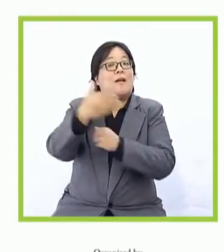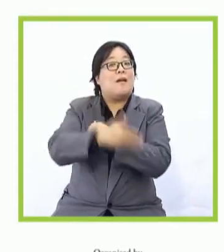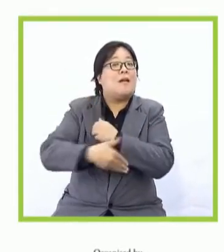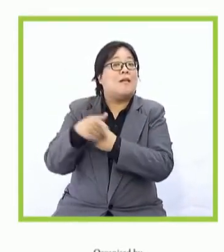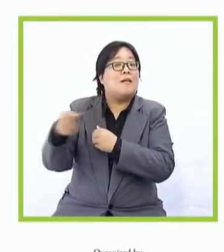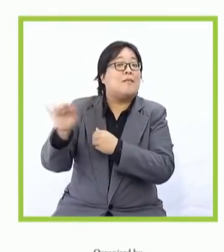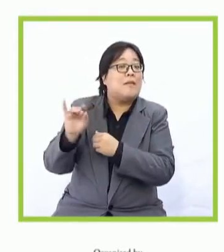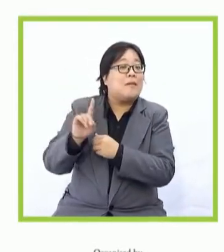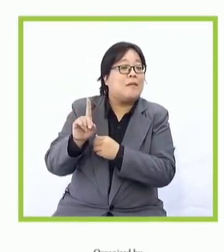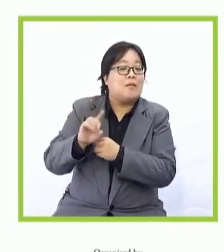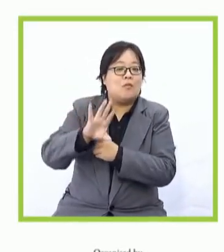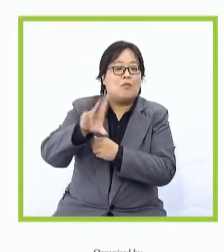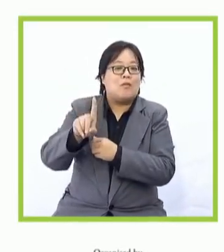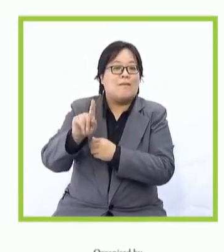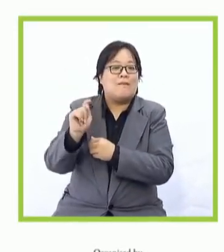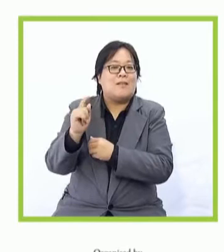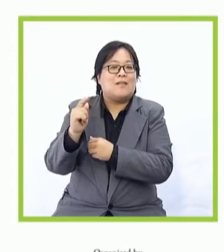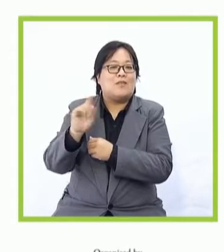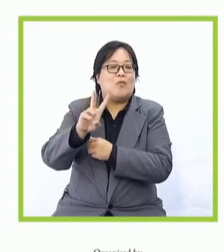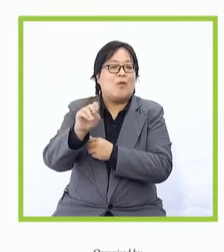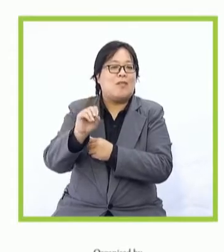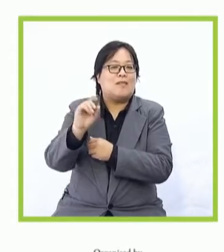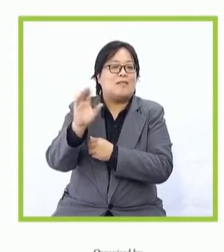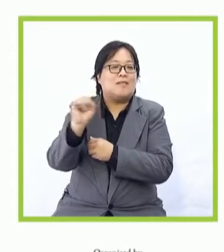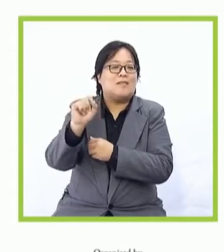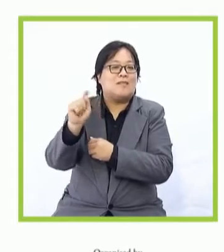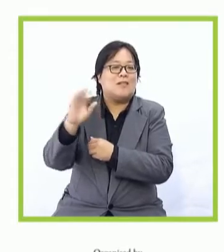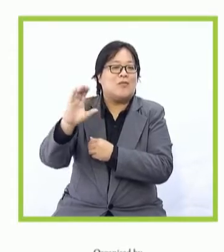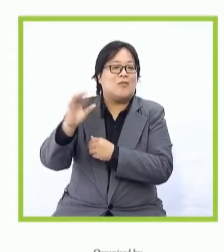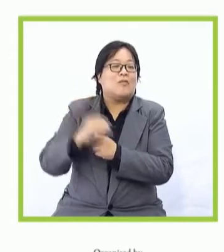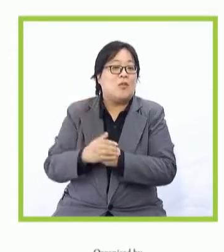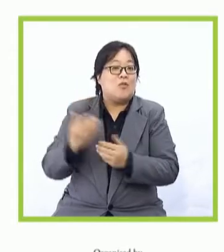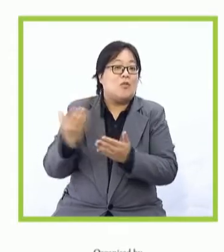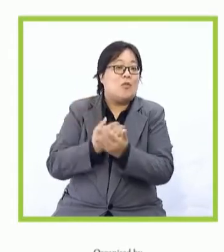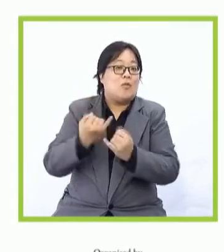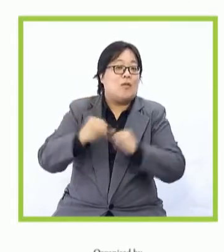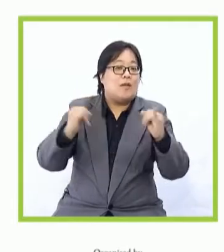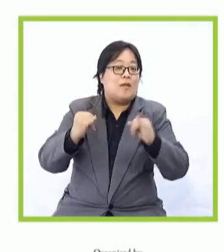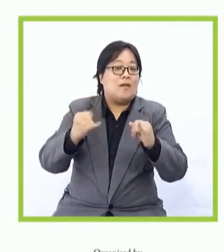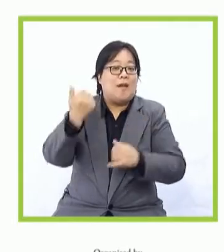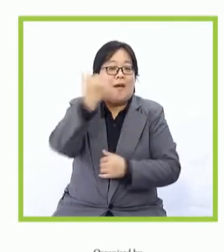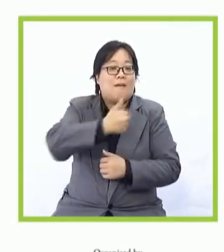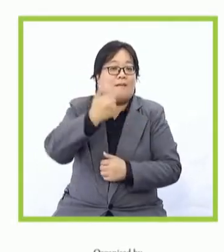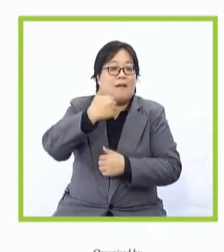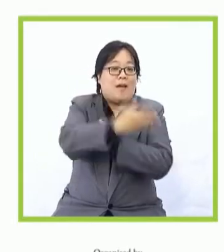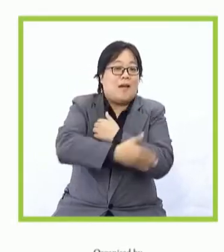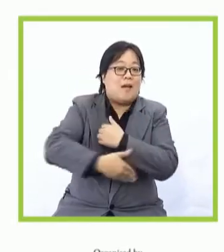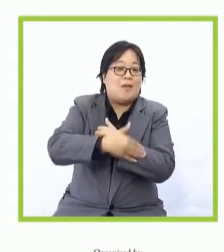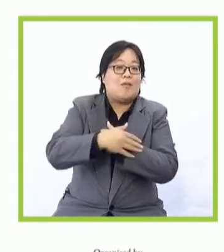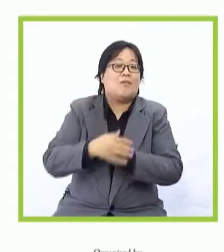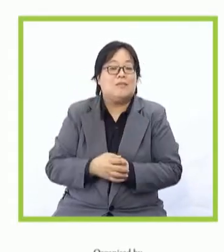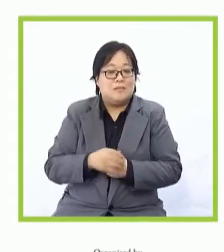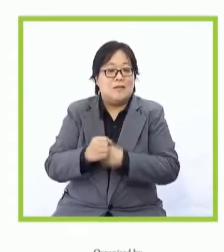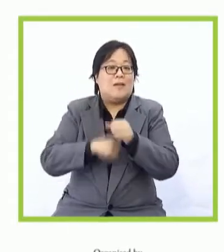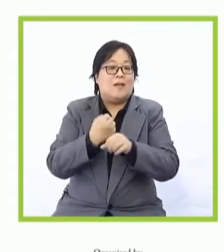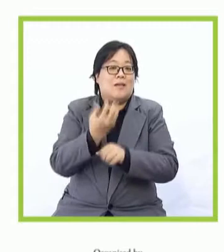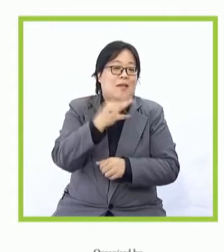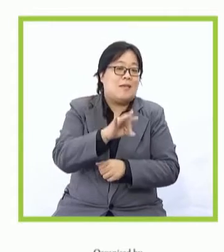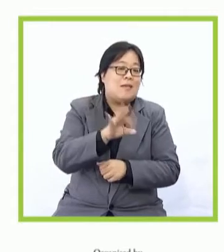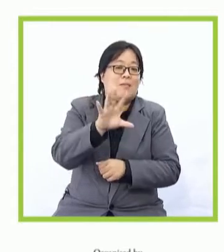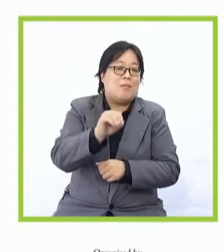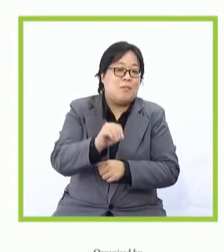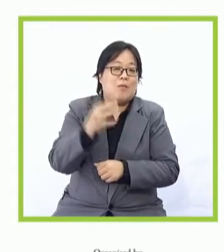that's from the 20th century. And that includes newly independent African and Asian countries in the 50s and 60s.